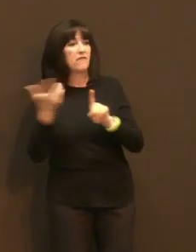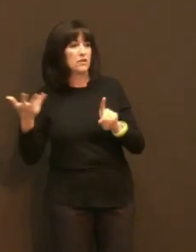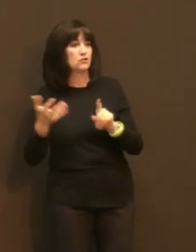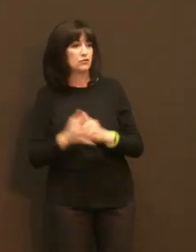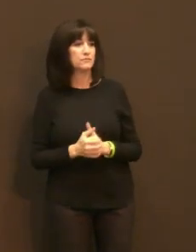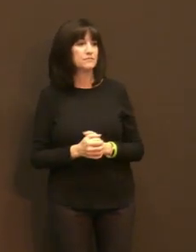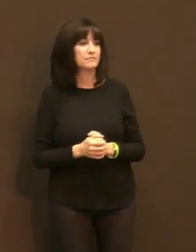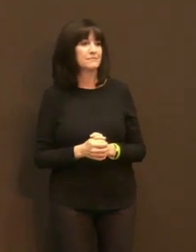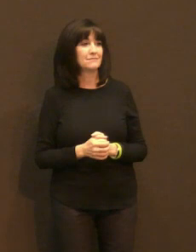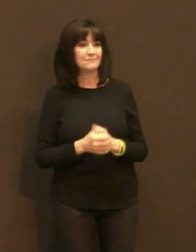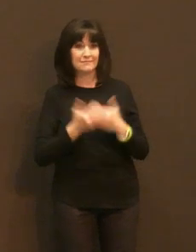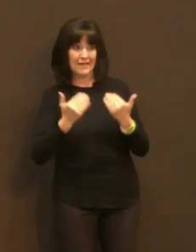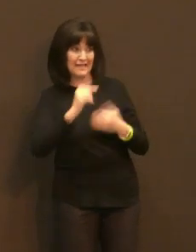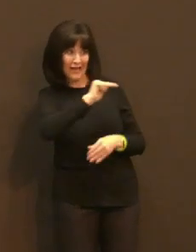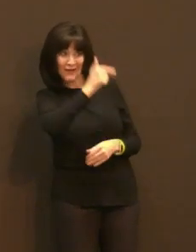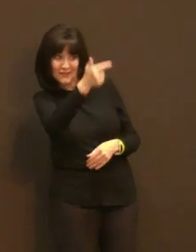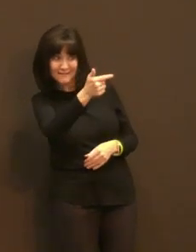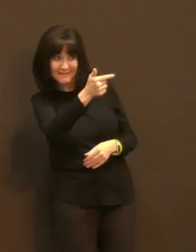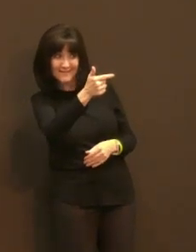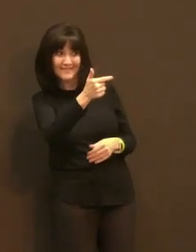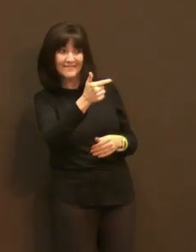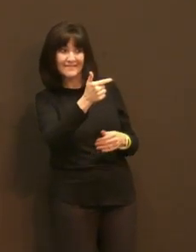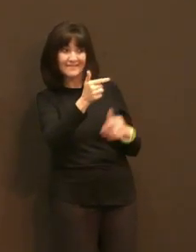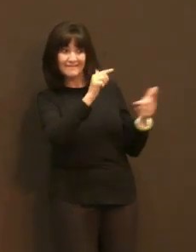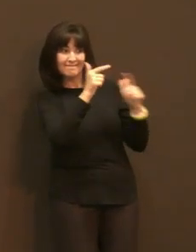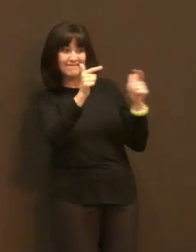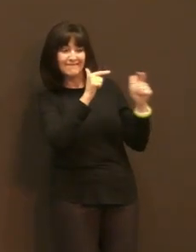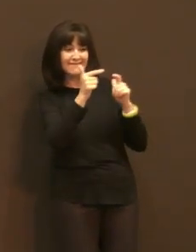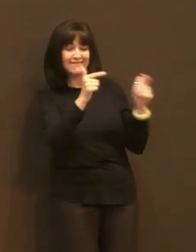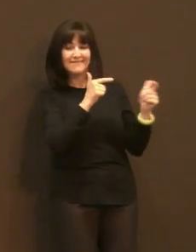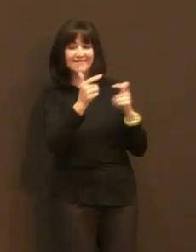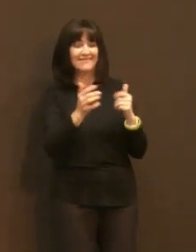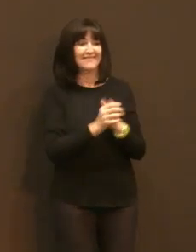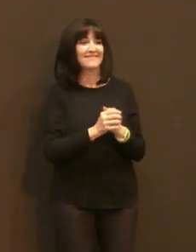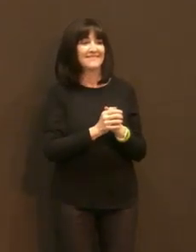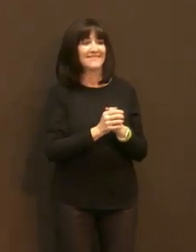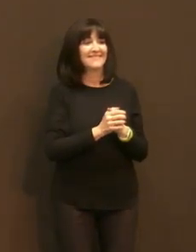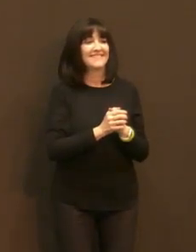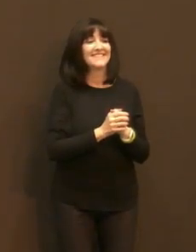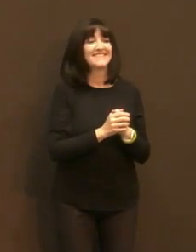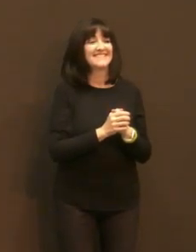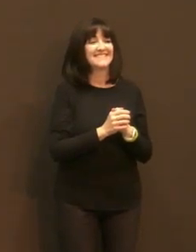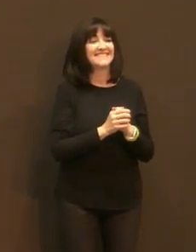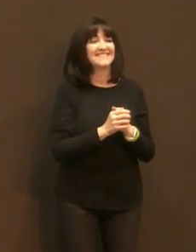I can keep going. But... Thank you, Meredith. Don't let the guy with the glasses up there.